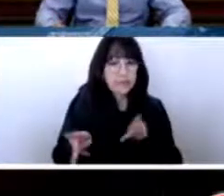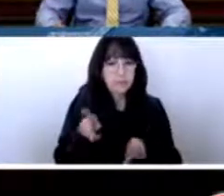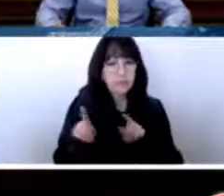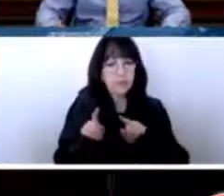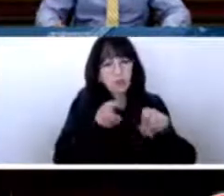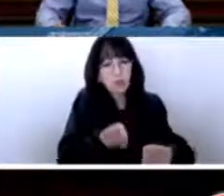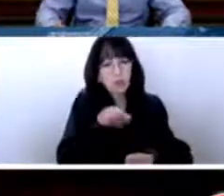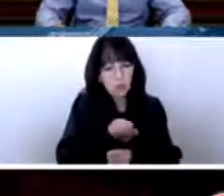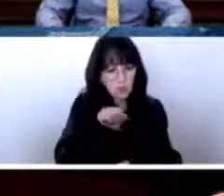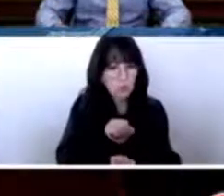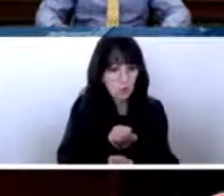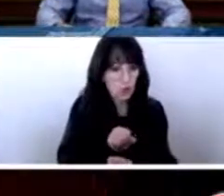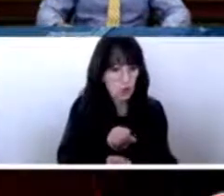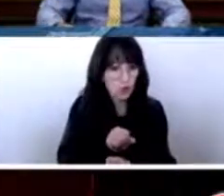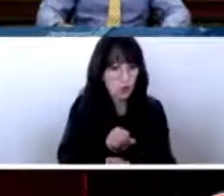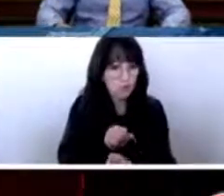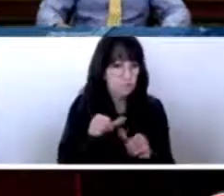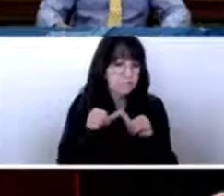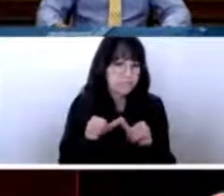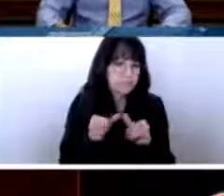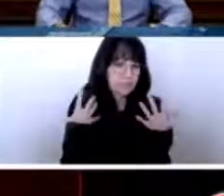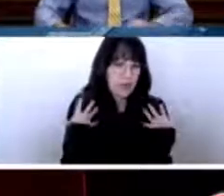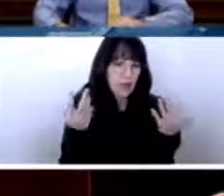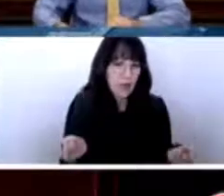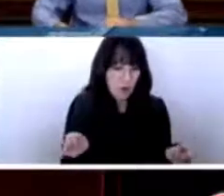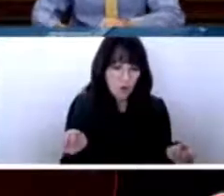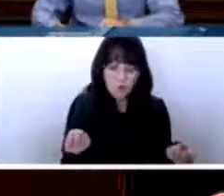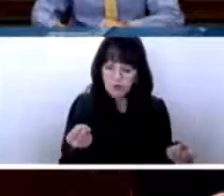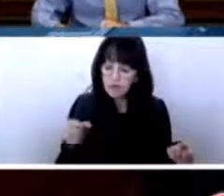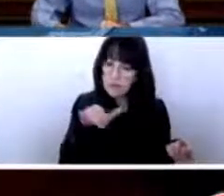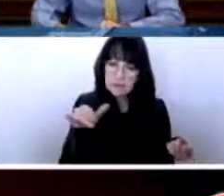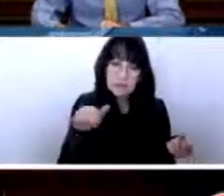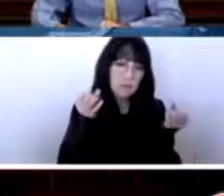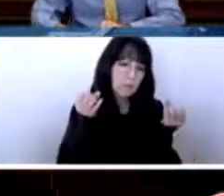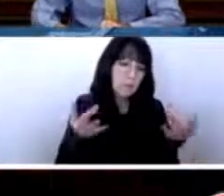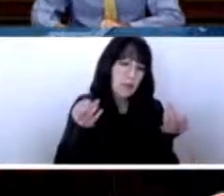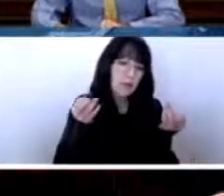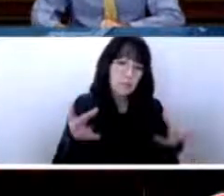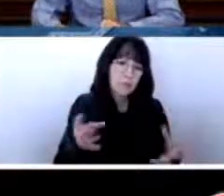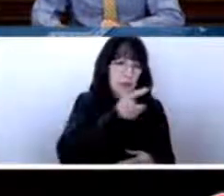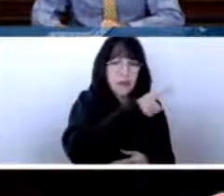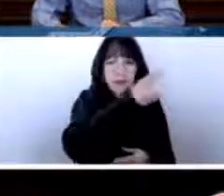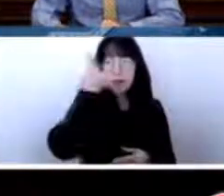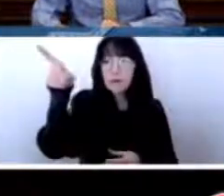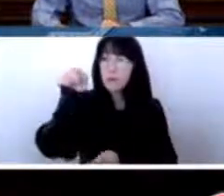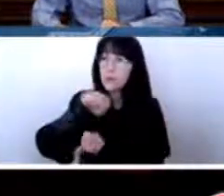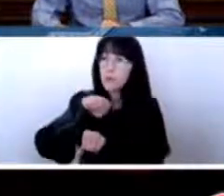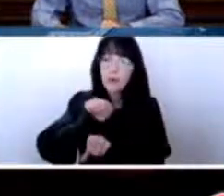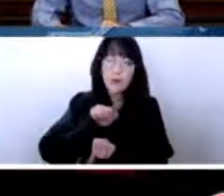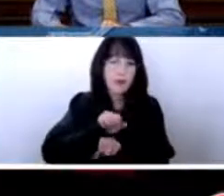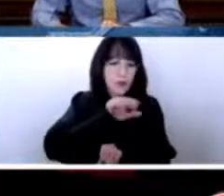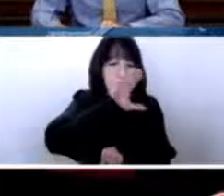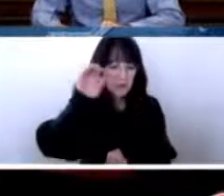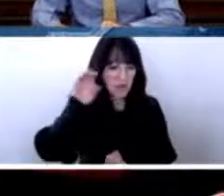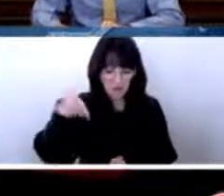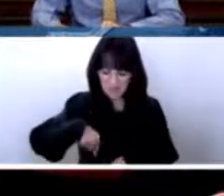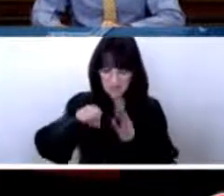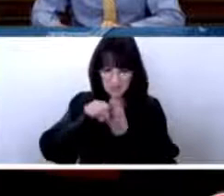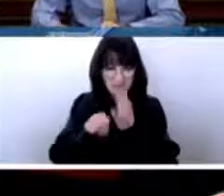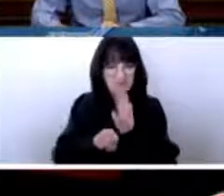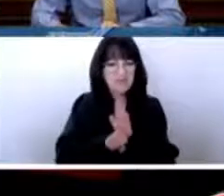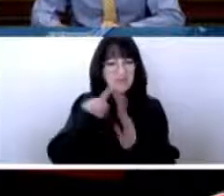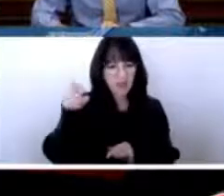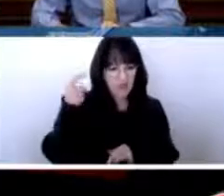those jobs. We, like every employer, we're experiencing similar challenges here in state government. We do